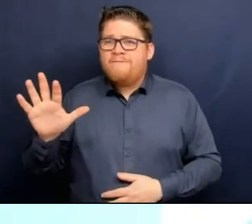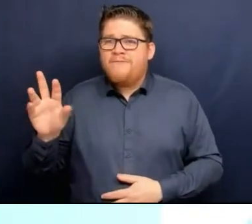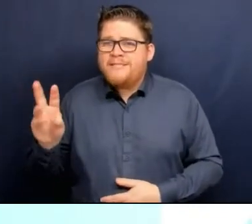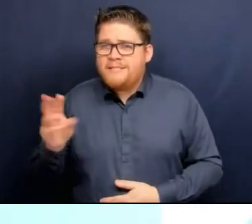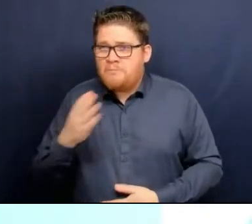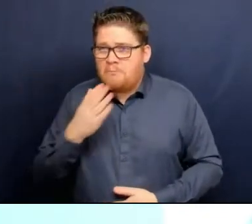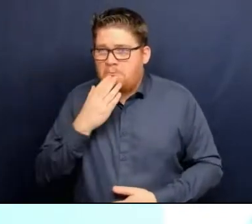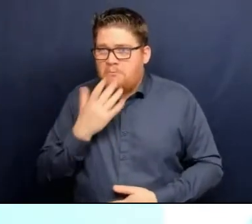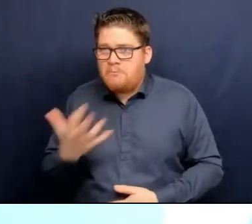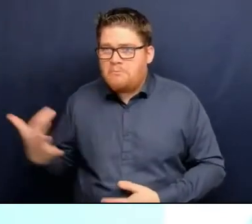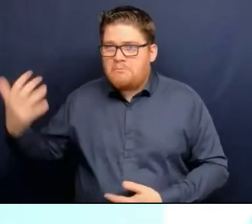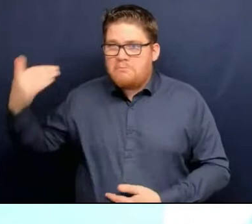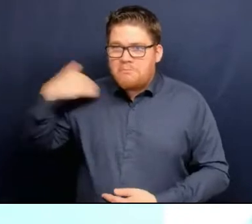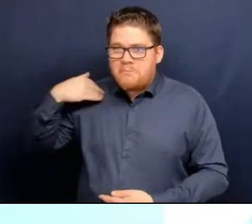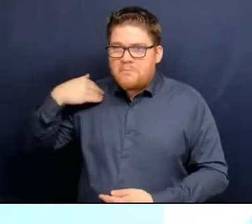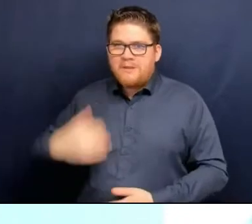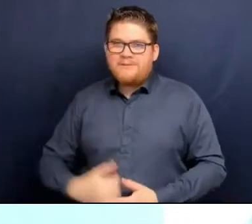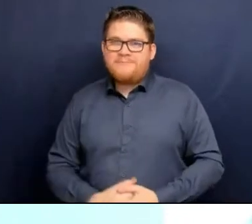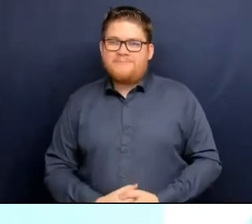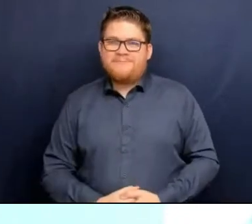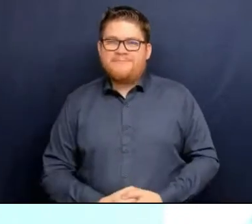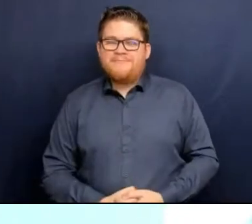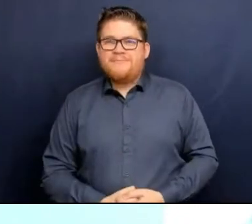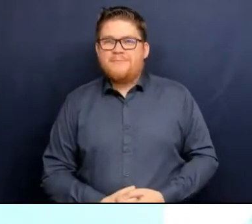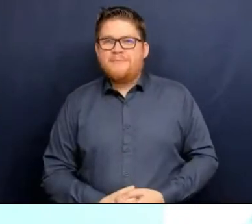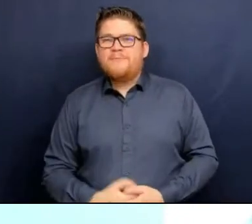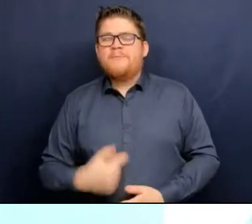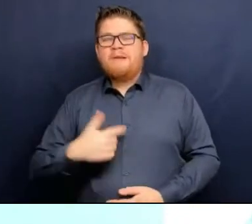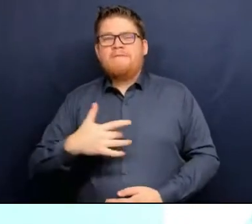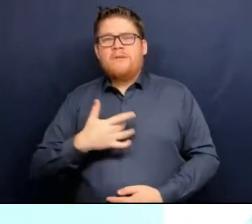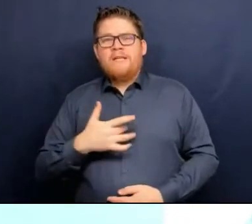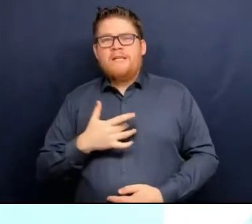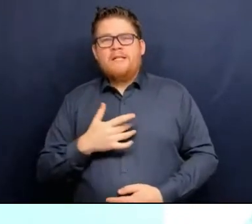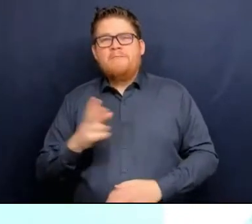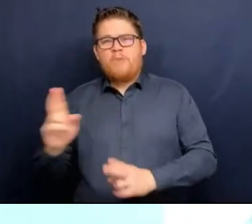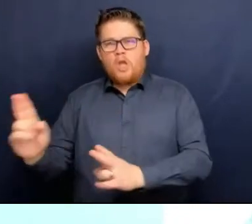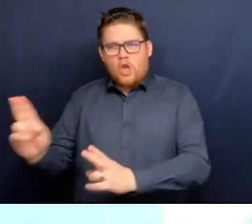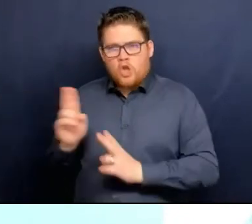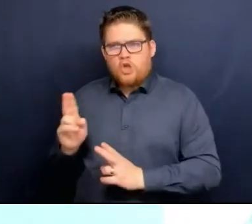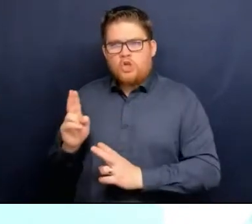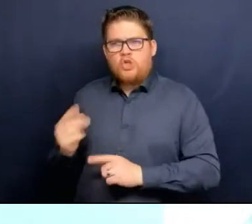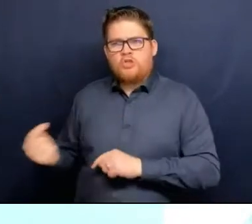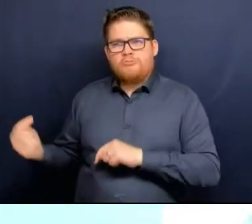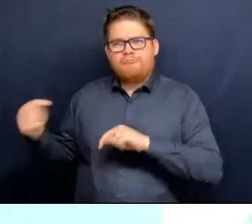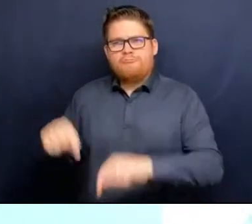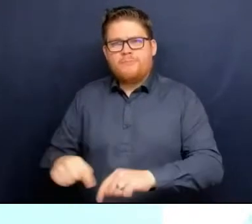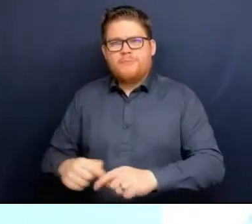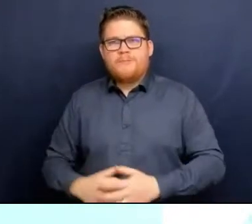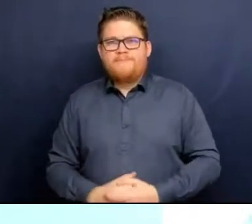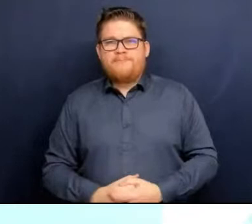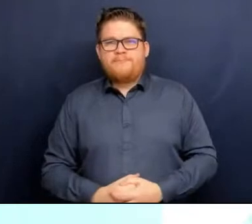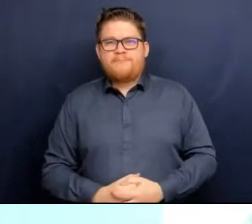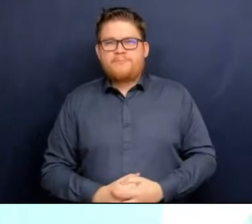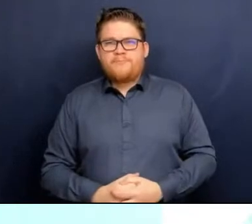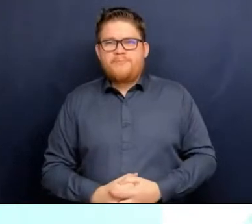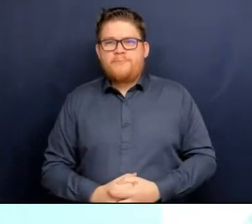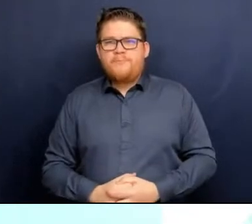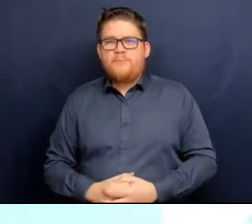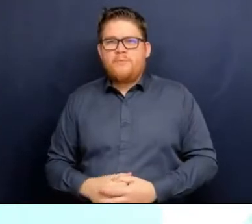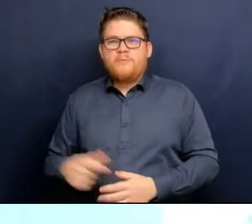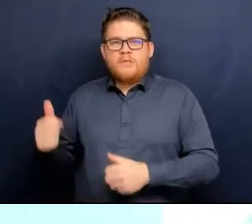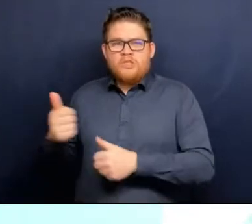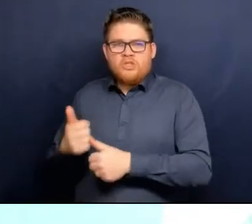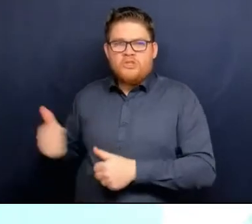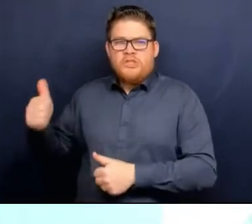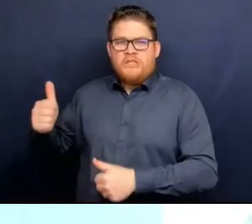is a real privilege to be here with all of you, and I want to acknowledge Chief Jack, starting by reminding us that there